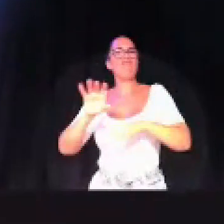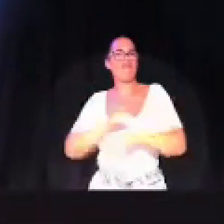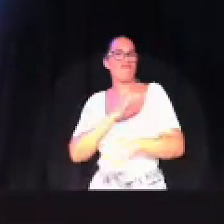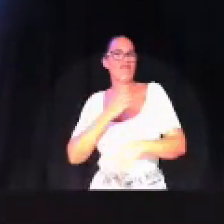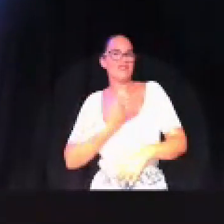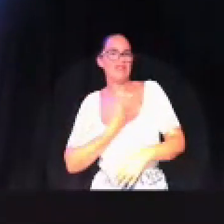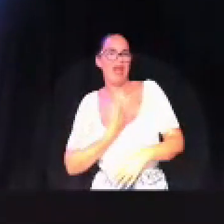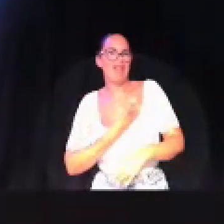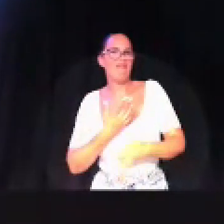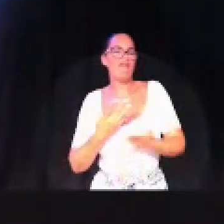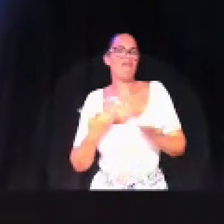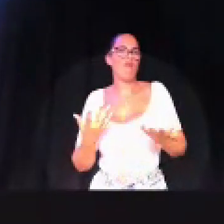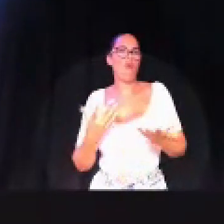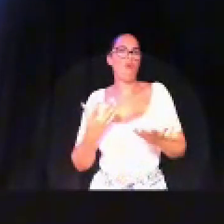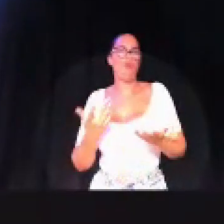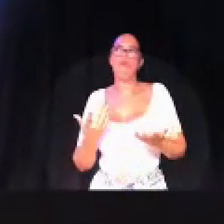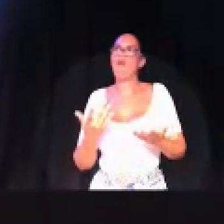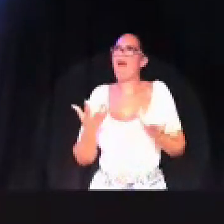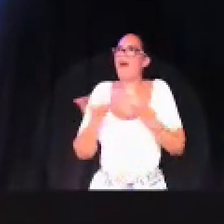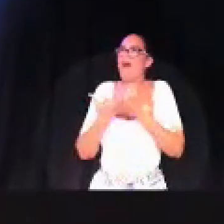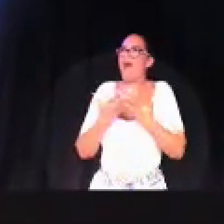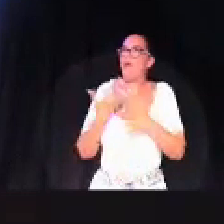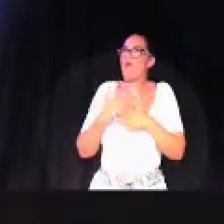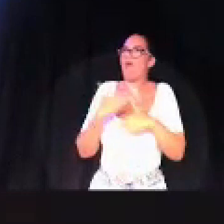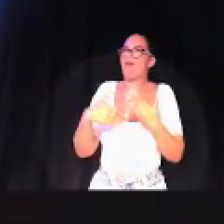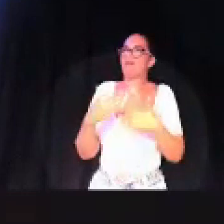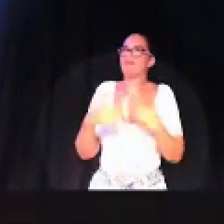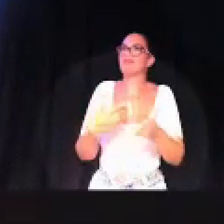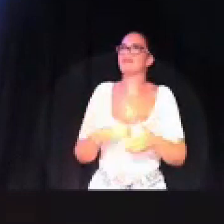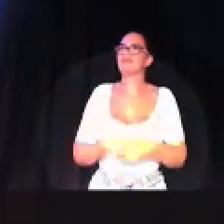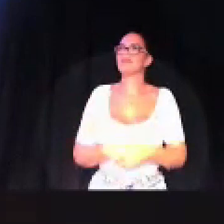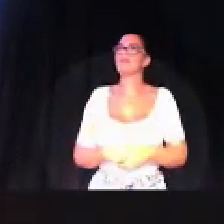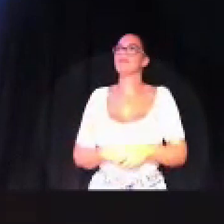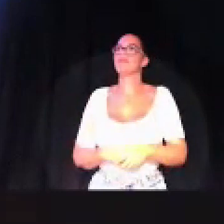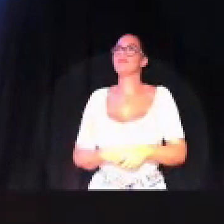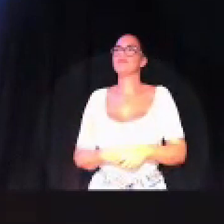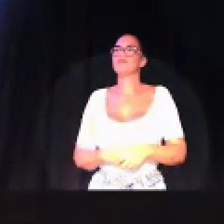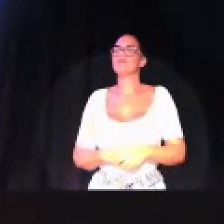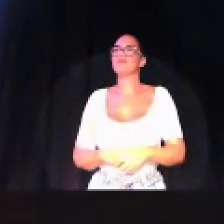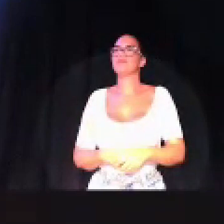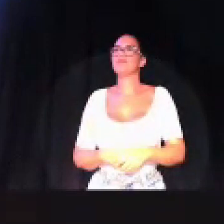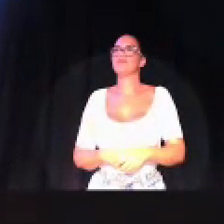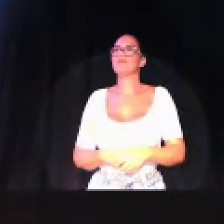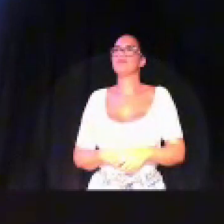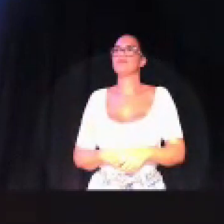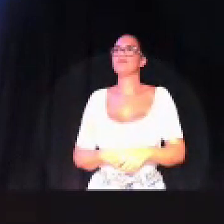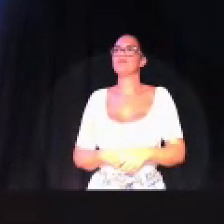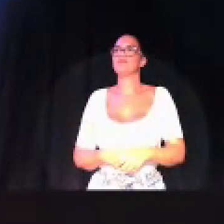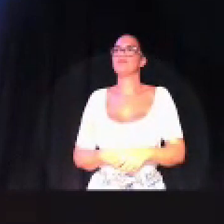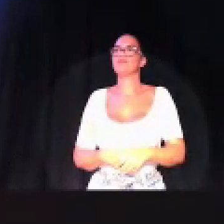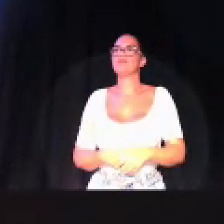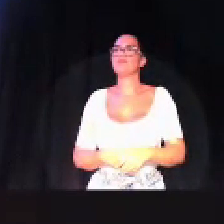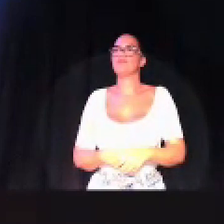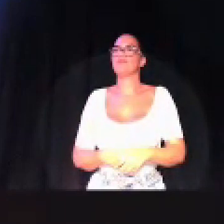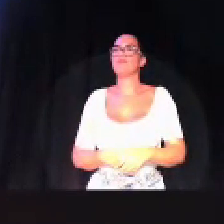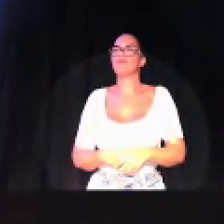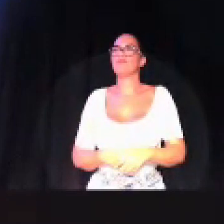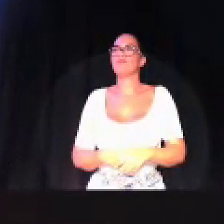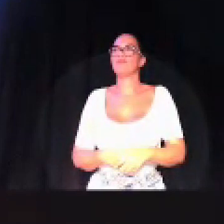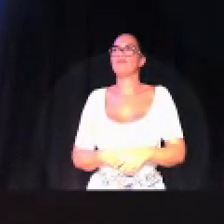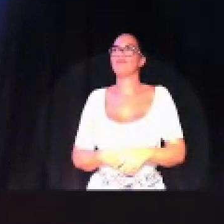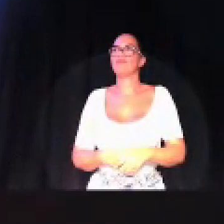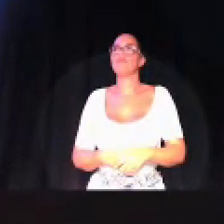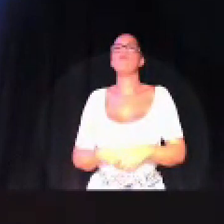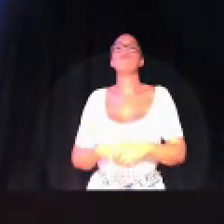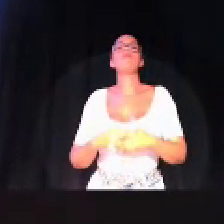things, or do you just kind of? Yeah, so I think. I mean, do you want to talk on it as well? I mean, it's like a structured improv. So we have